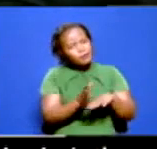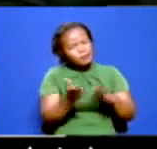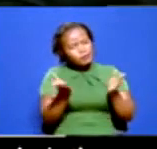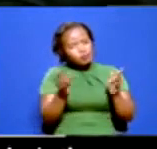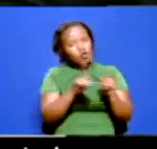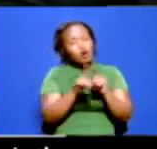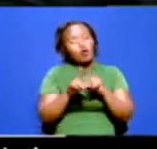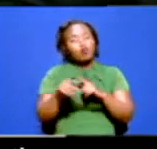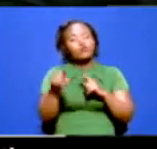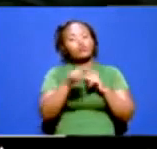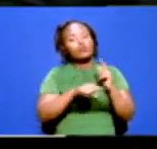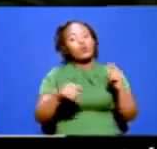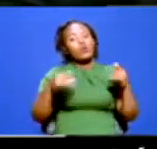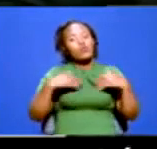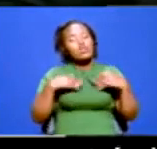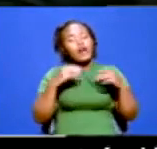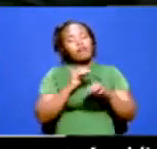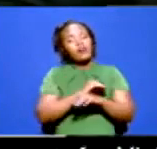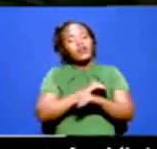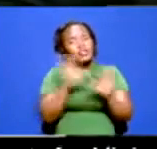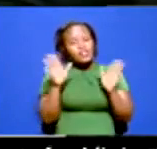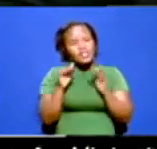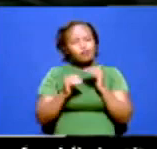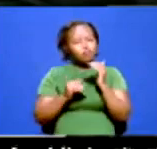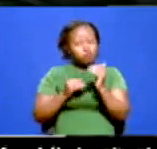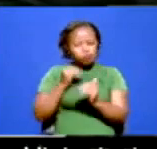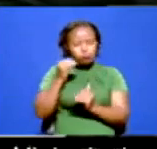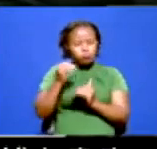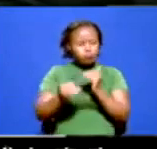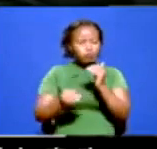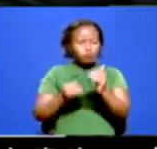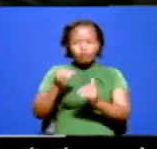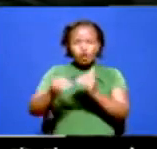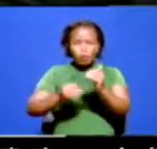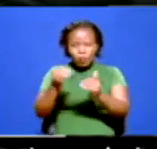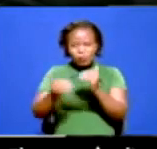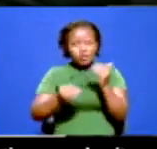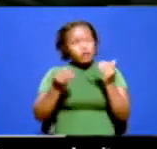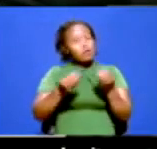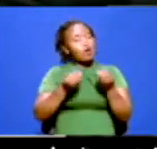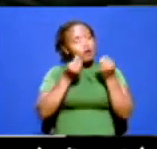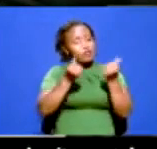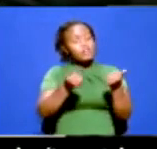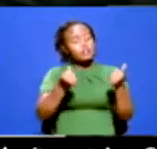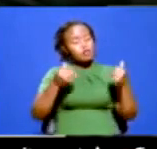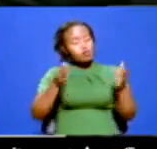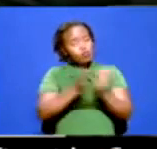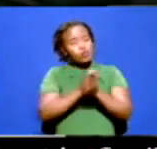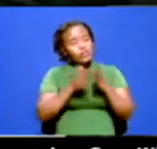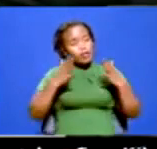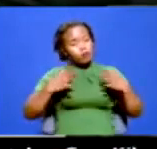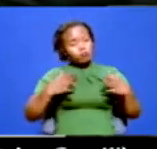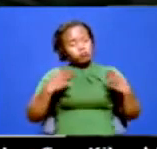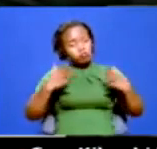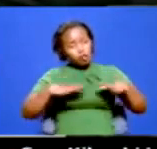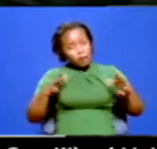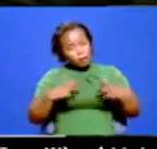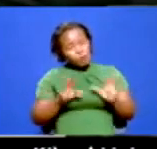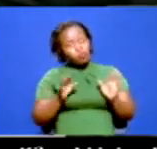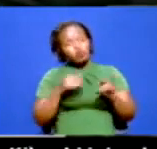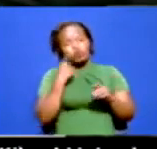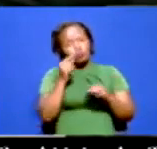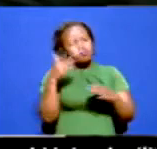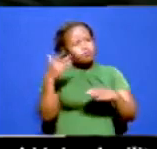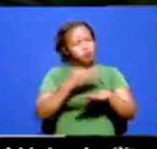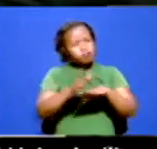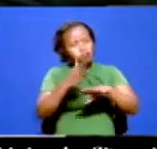clear process of dealing with those kind of behaviors.